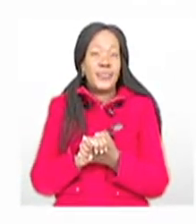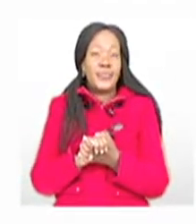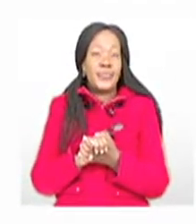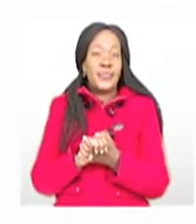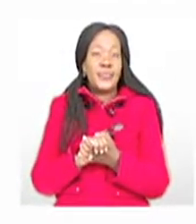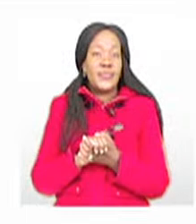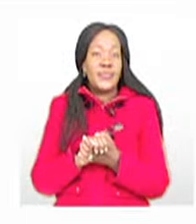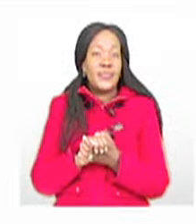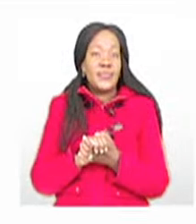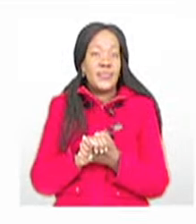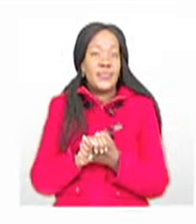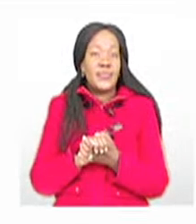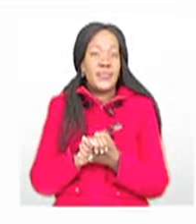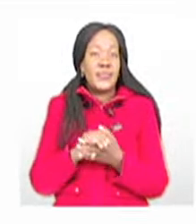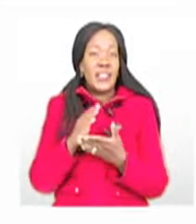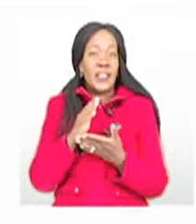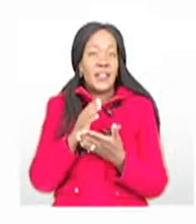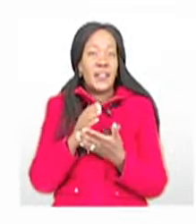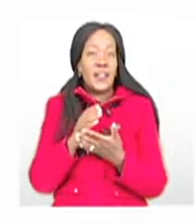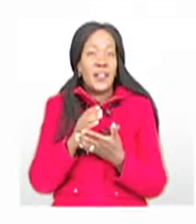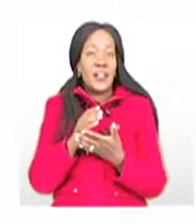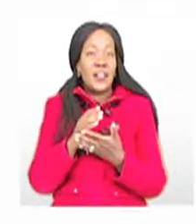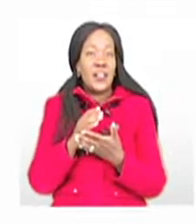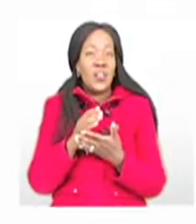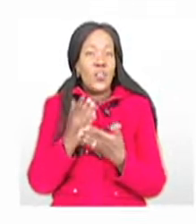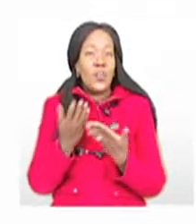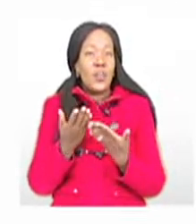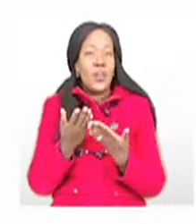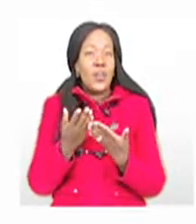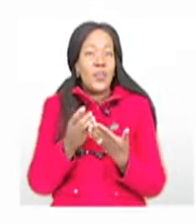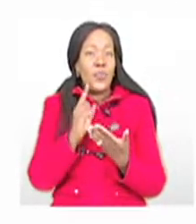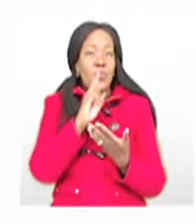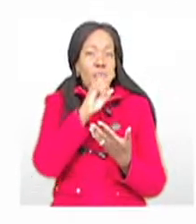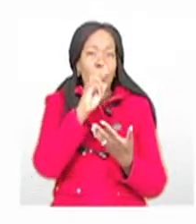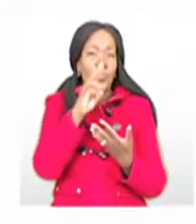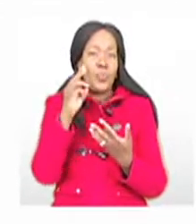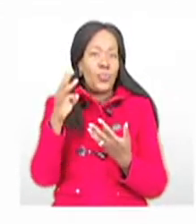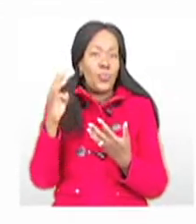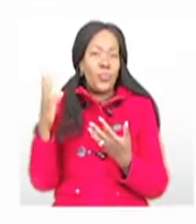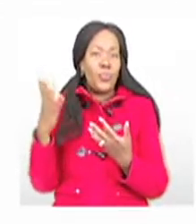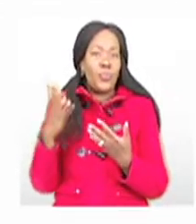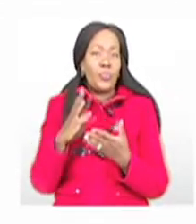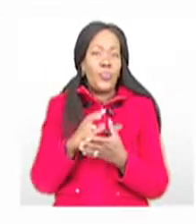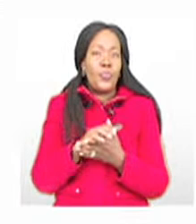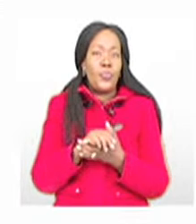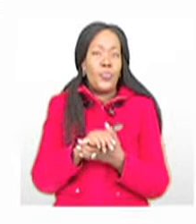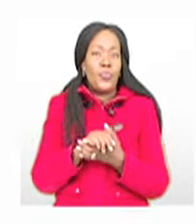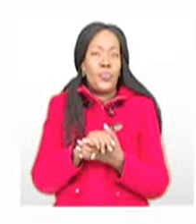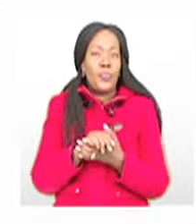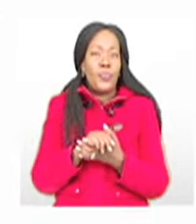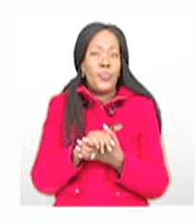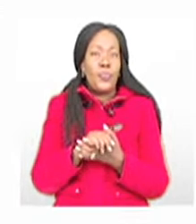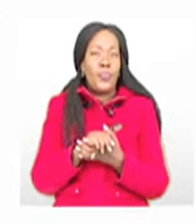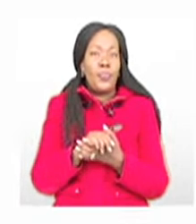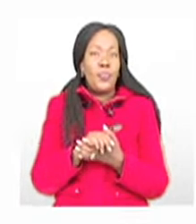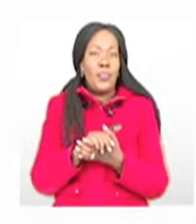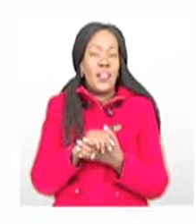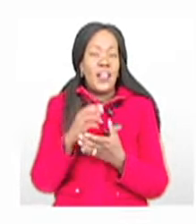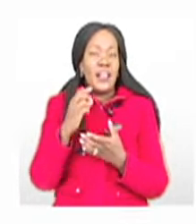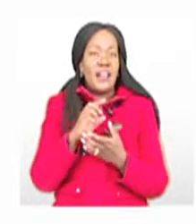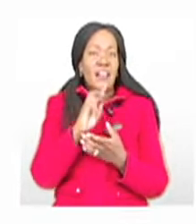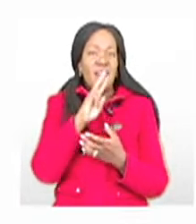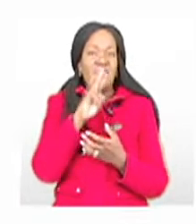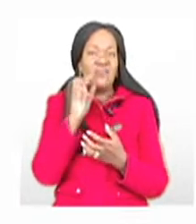On page 13, we are instructed to count. Let's count and